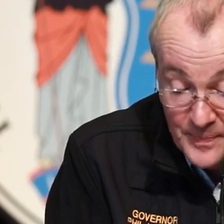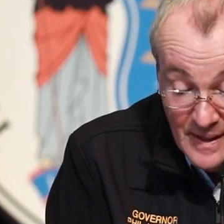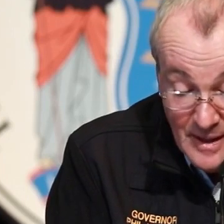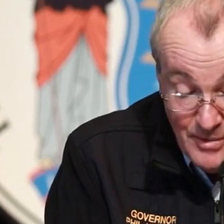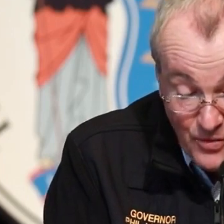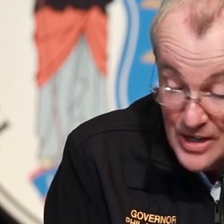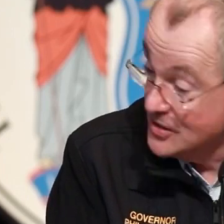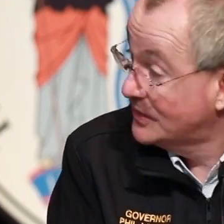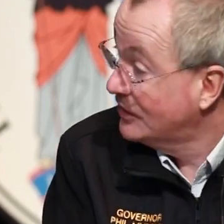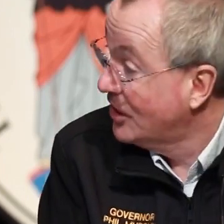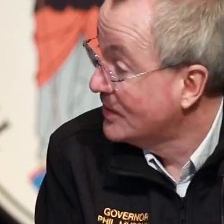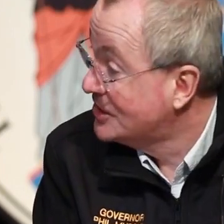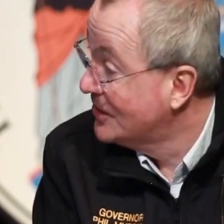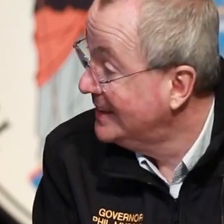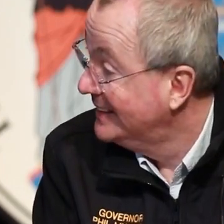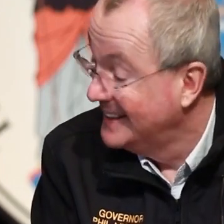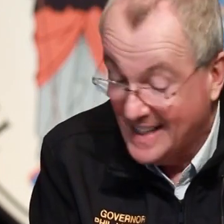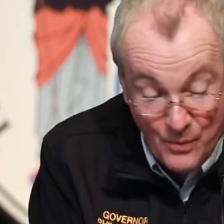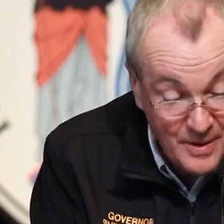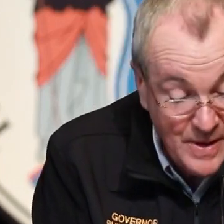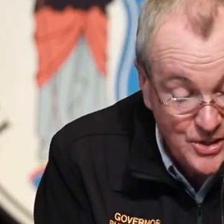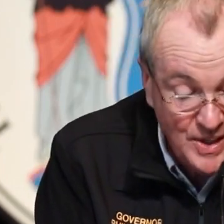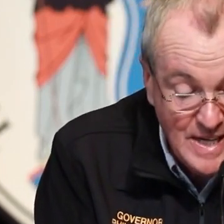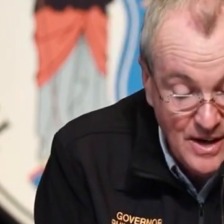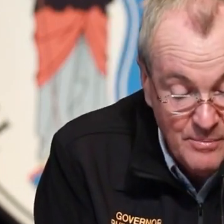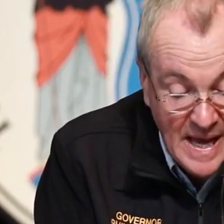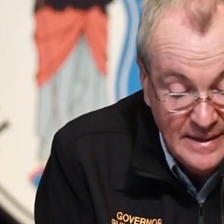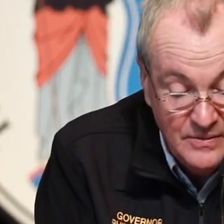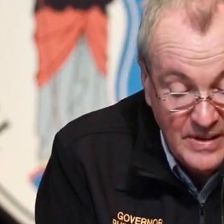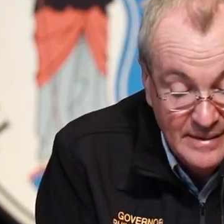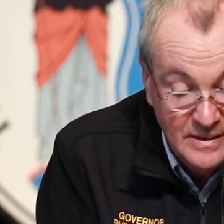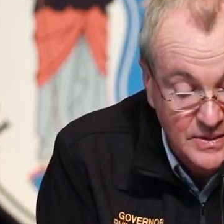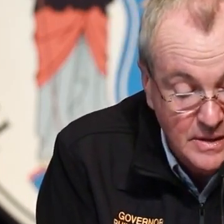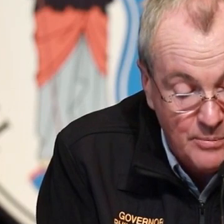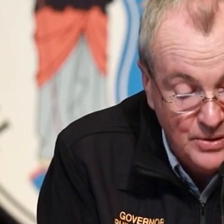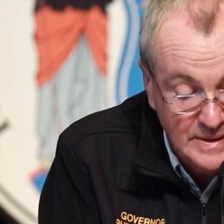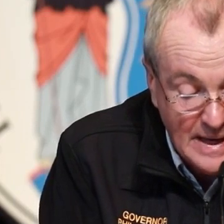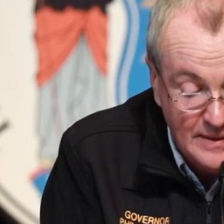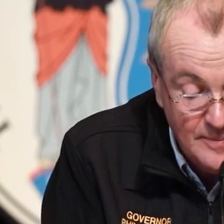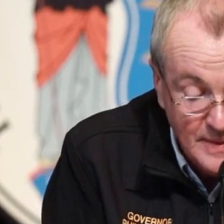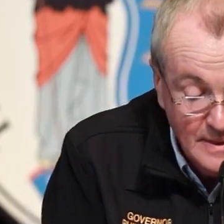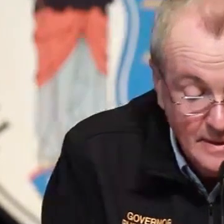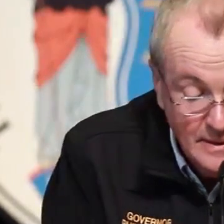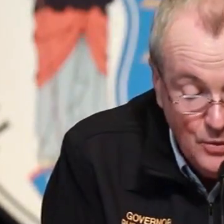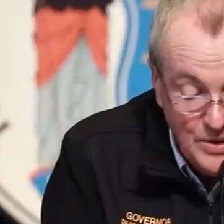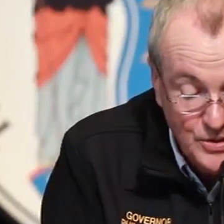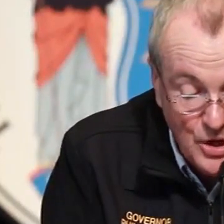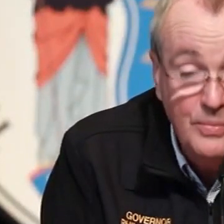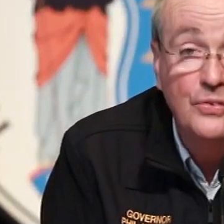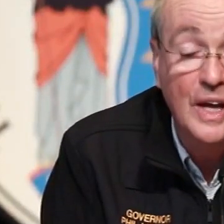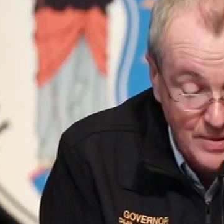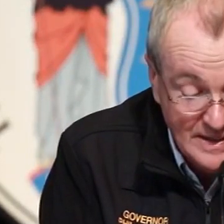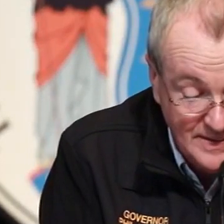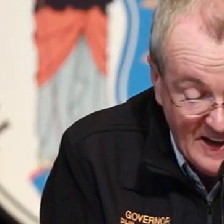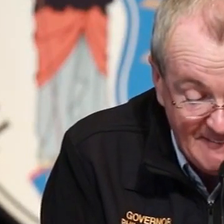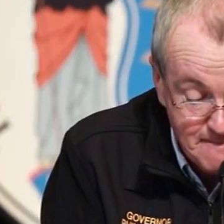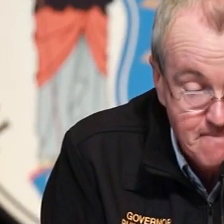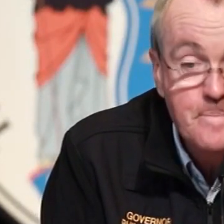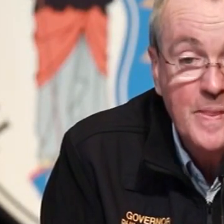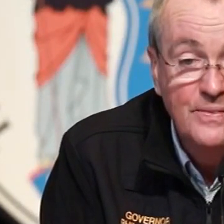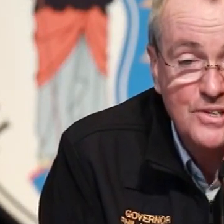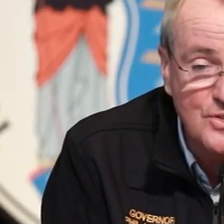Now, before I turn things over to Judy, I want to mention a young man in Vineland, Cumberland County, who we should all be celebrating